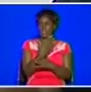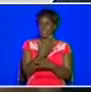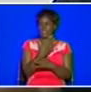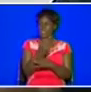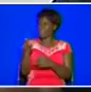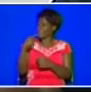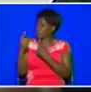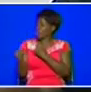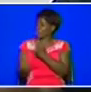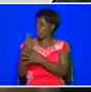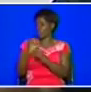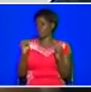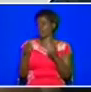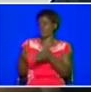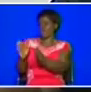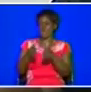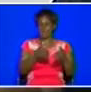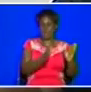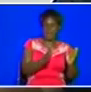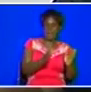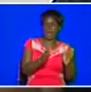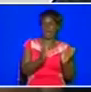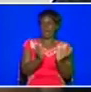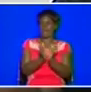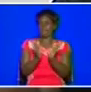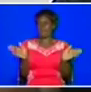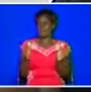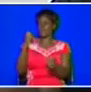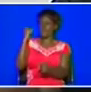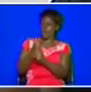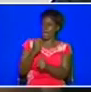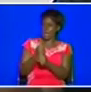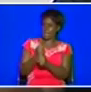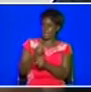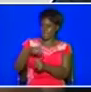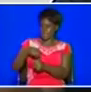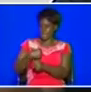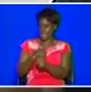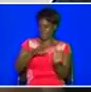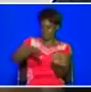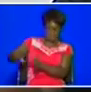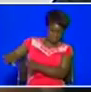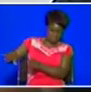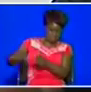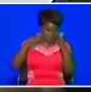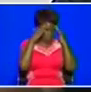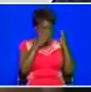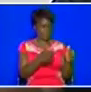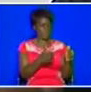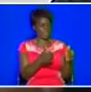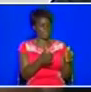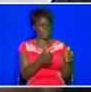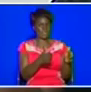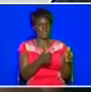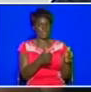about production. It talks about infrastructure, talks about public works. Mm-hmm. So we're shifting away from public works and infrastructure.